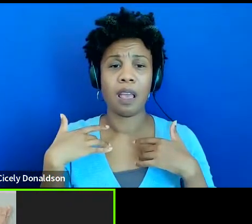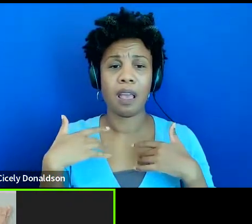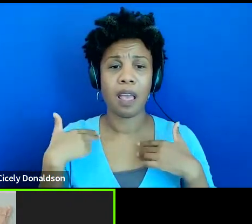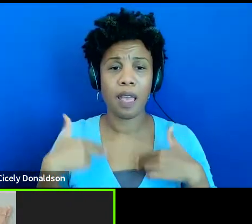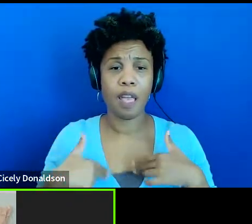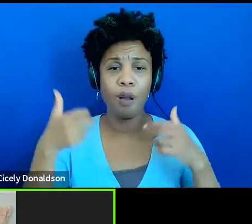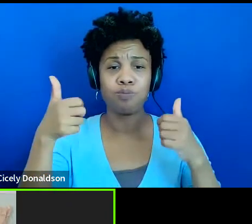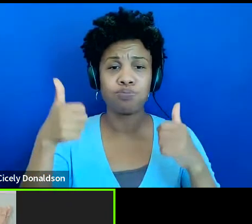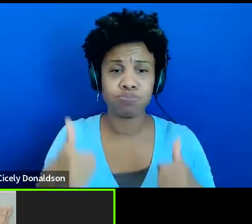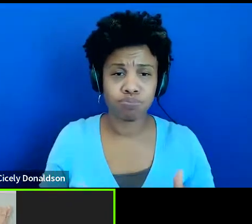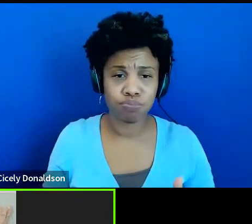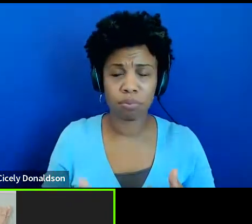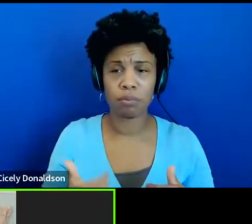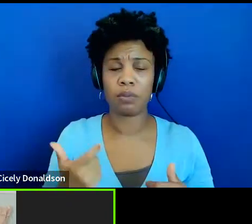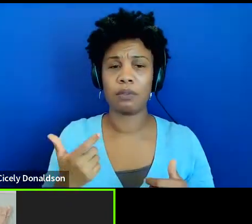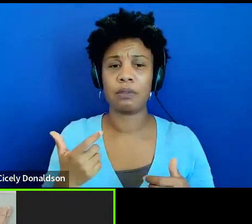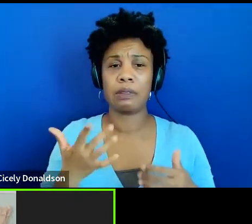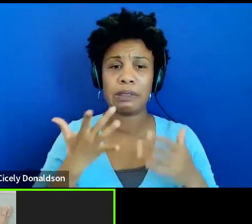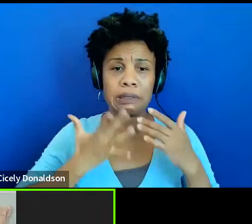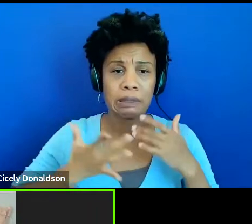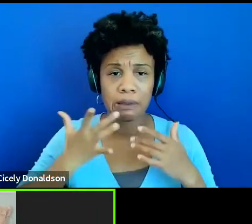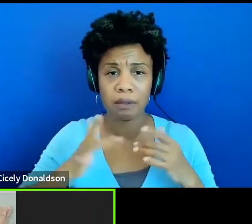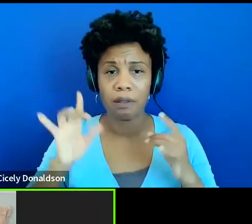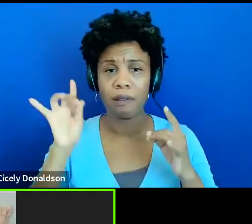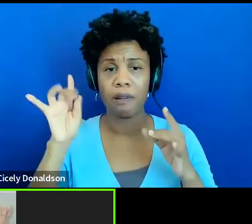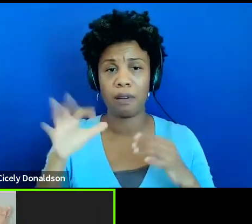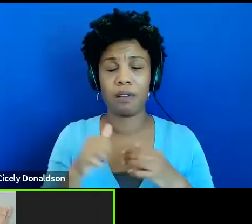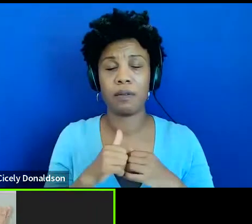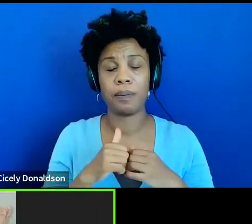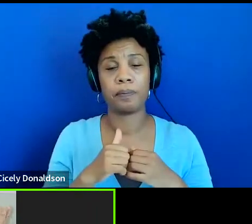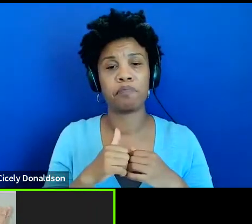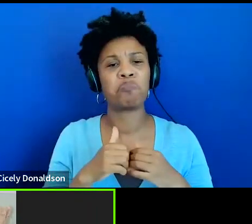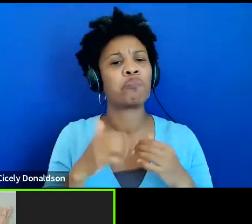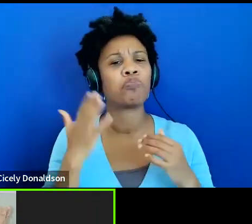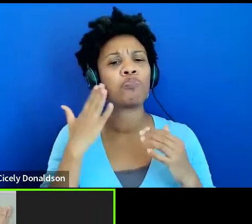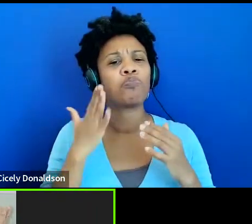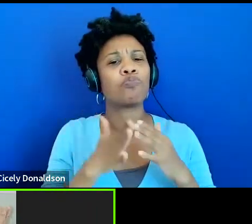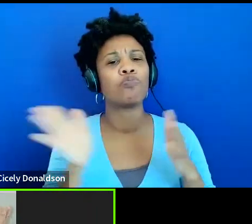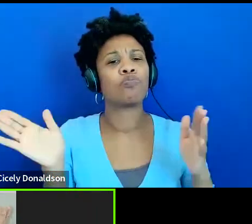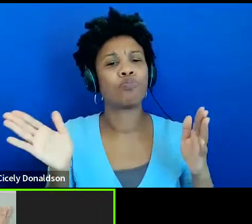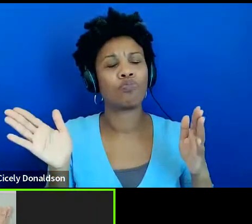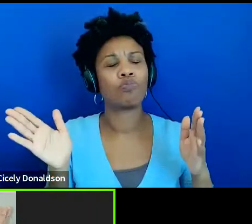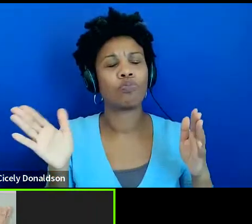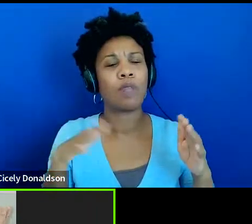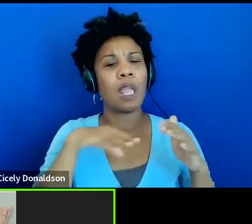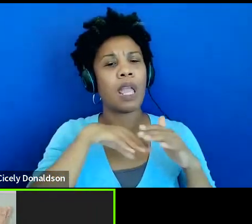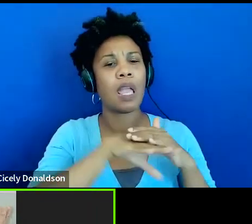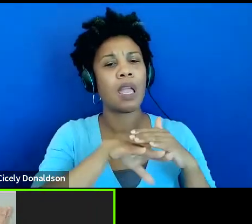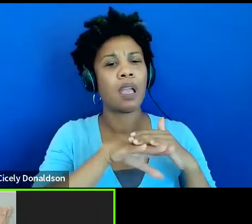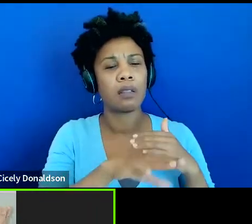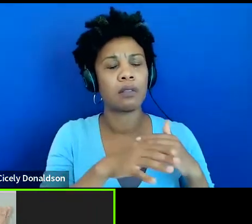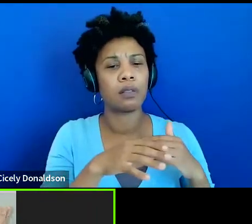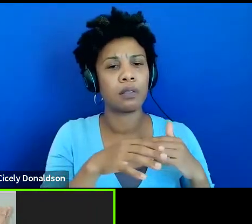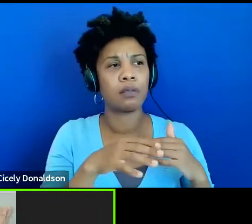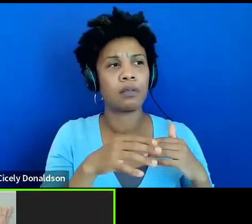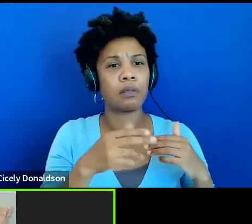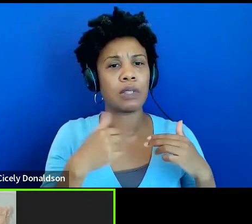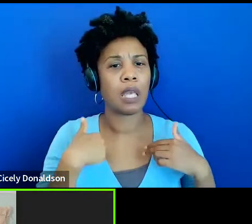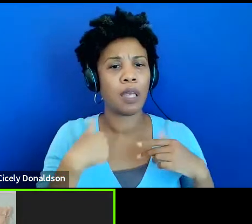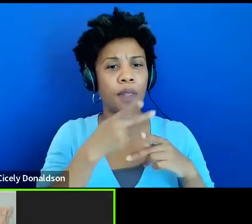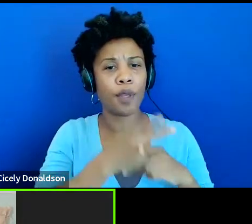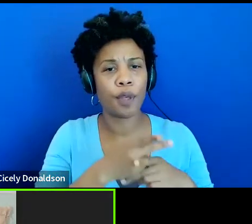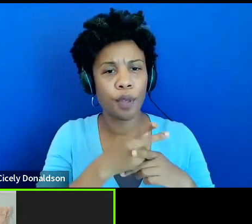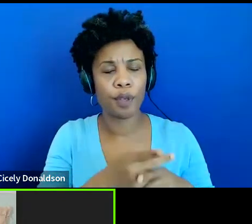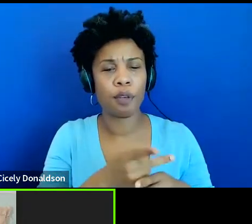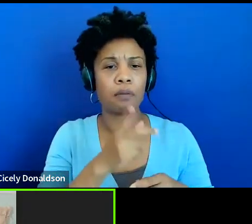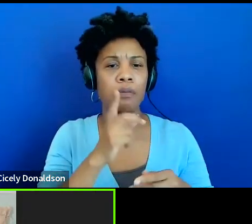Generally, access to healthcare services and facilities was and is an area of great concern in